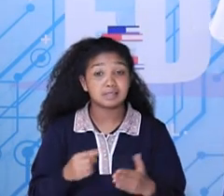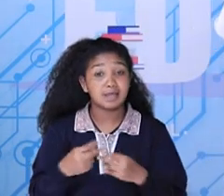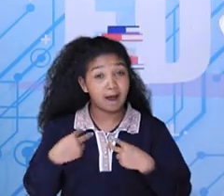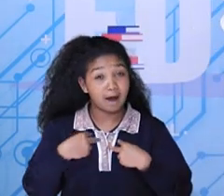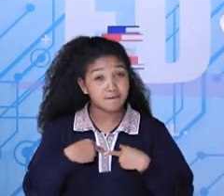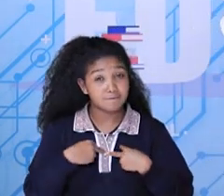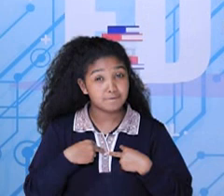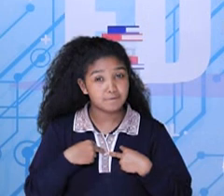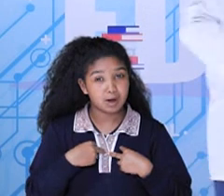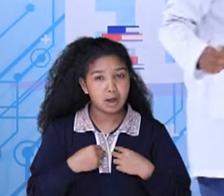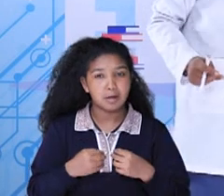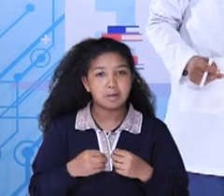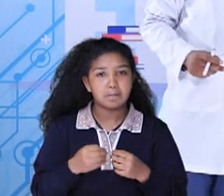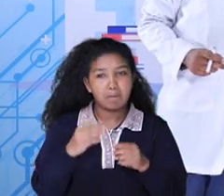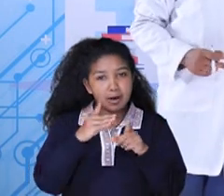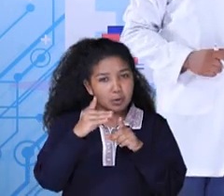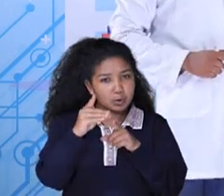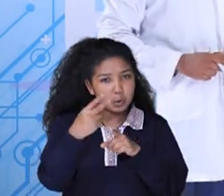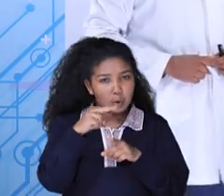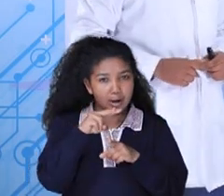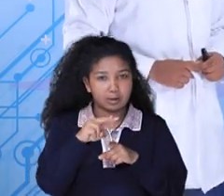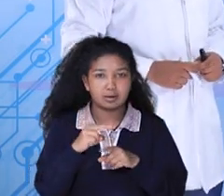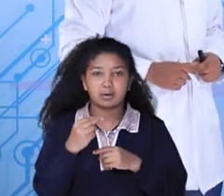have binocular color vision.